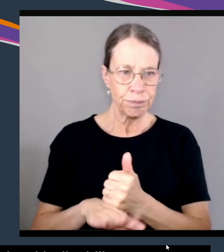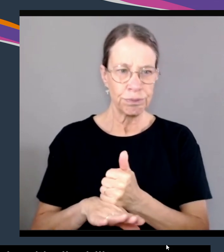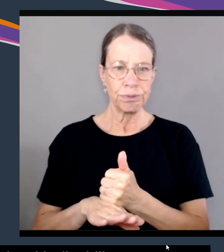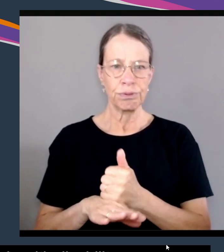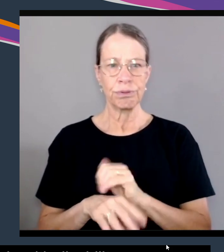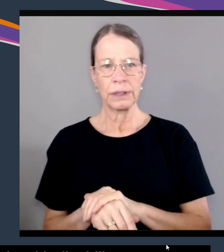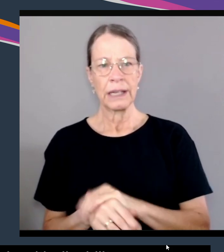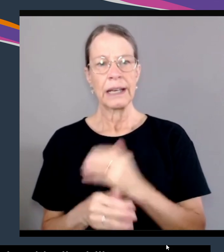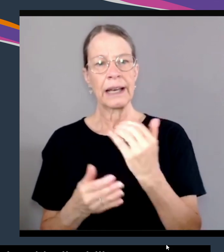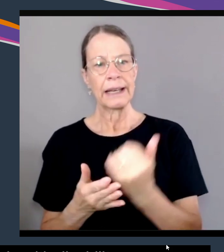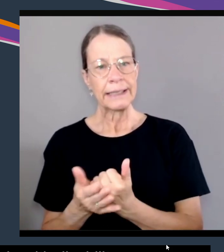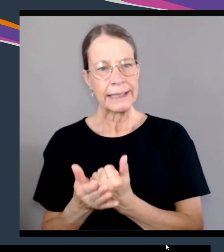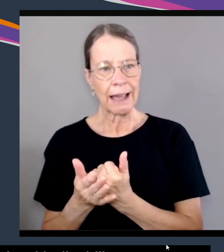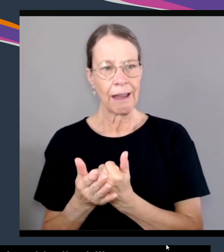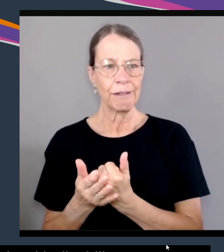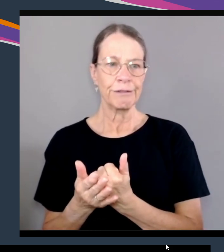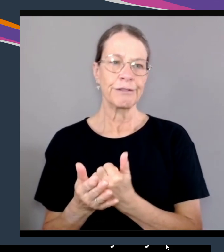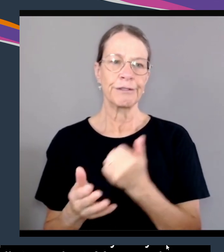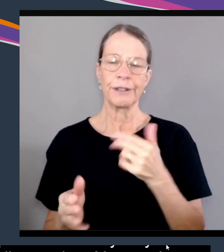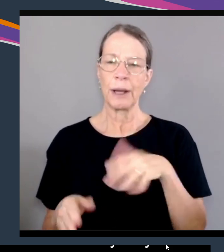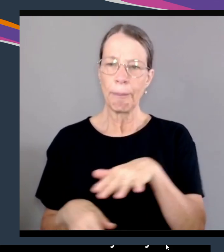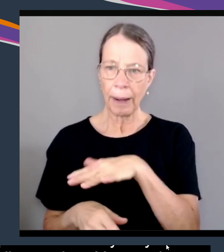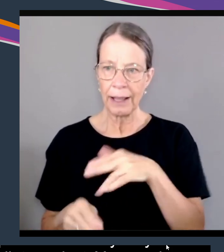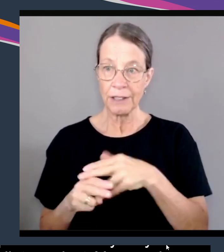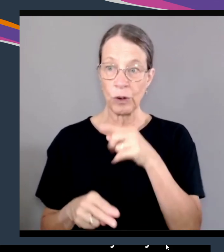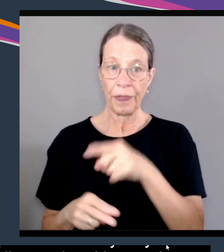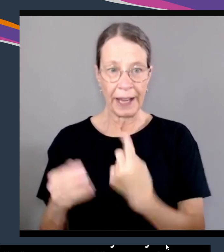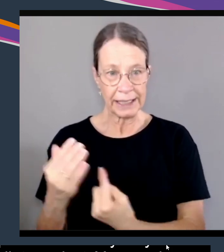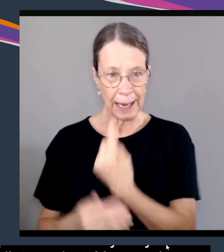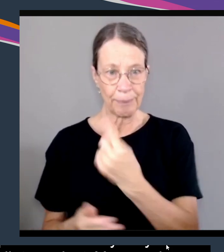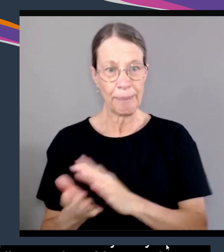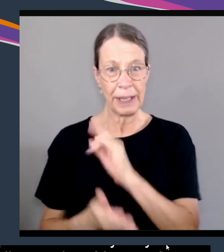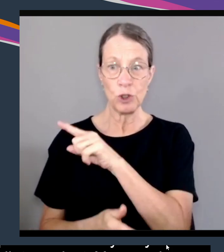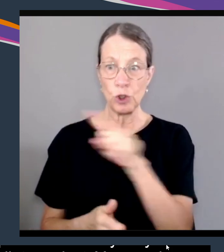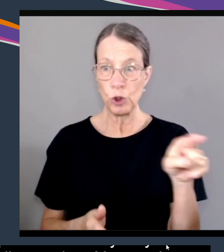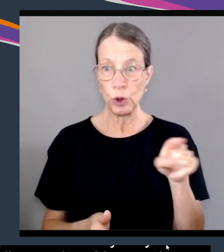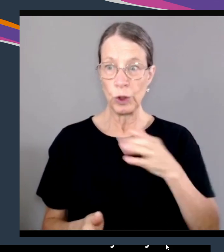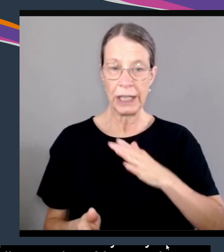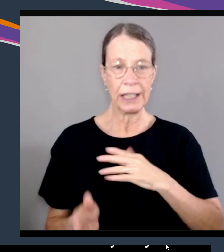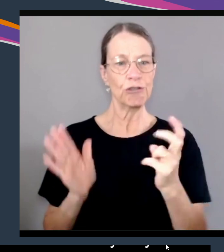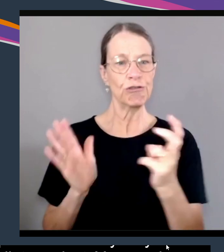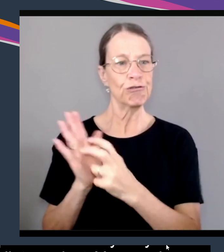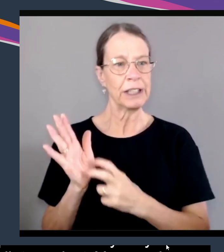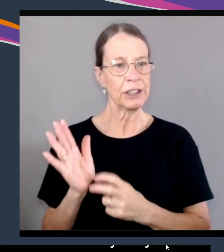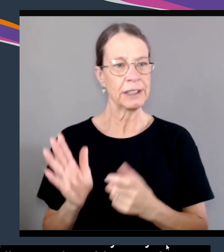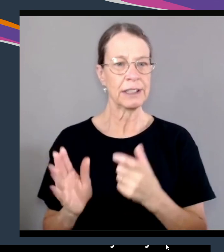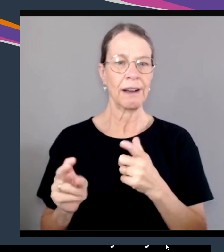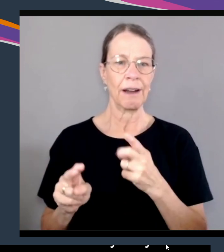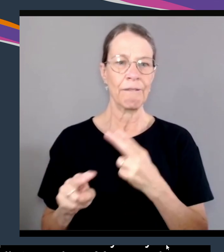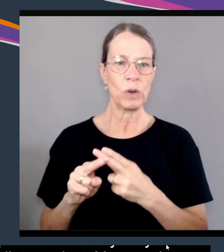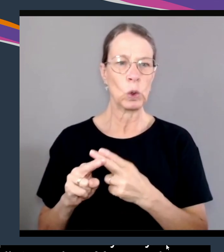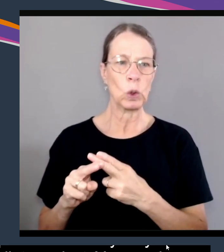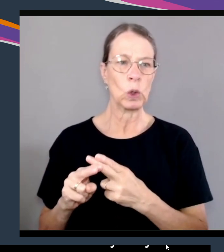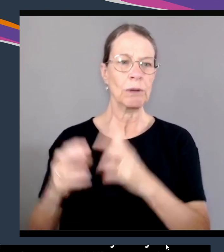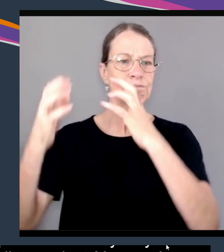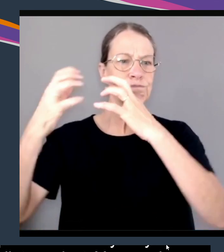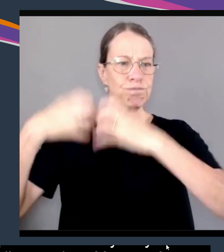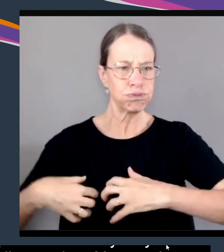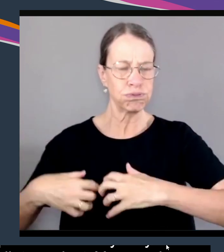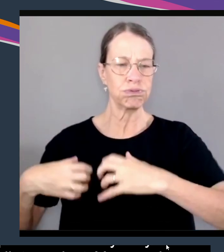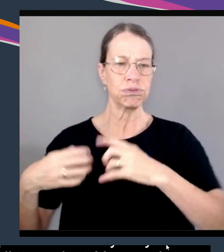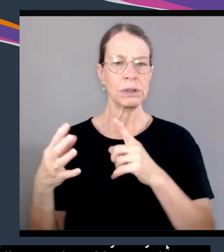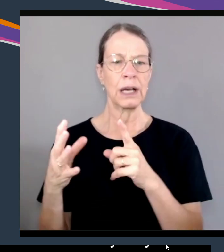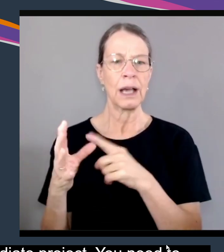done. This means that you all need to sign up to dismantling ableism in higher